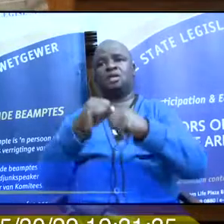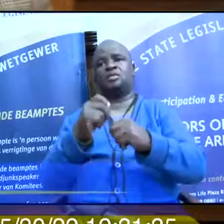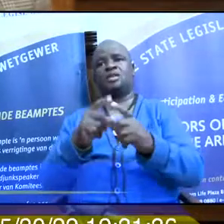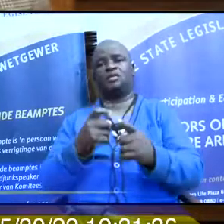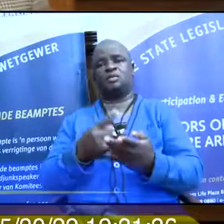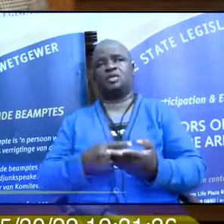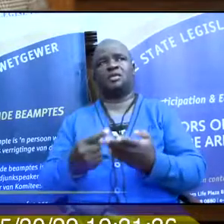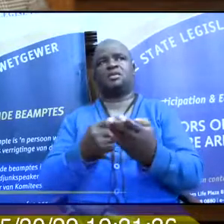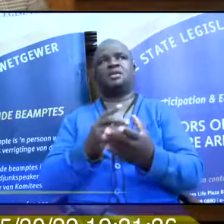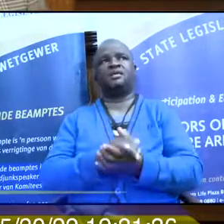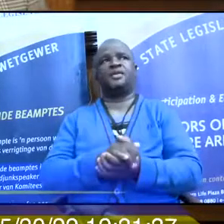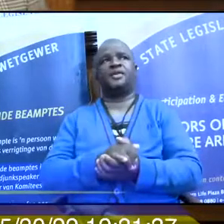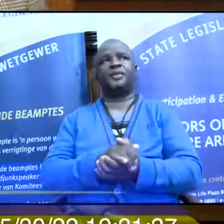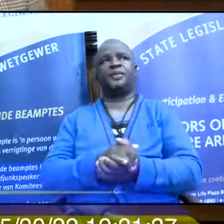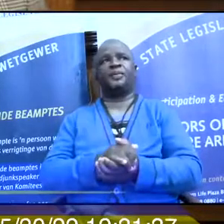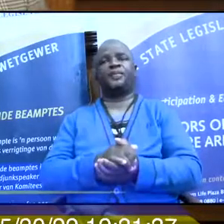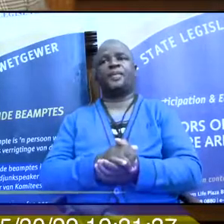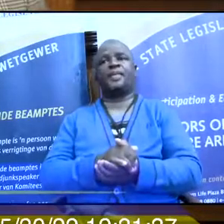discussions